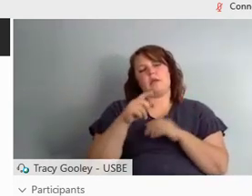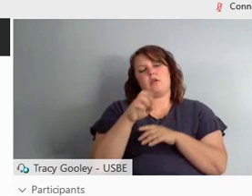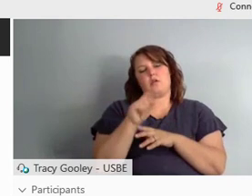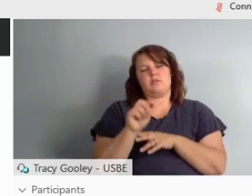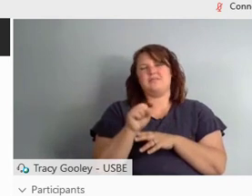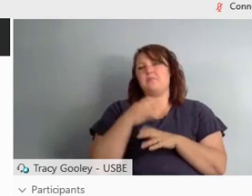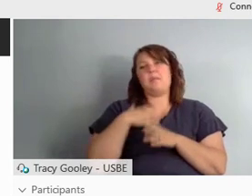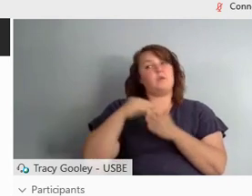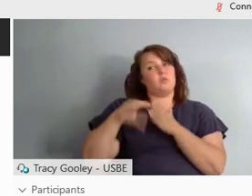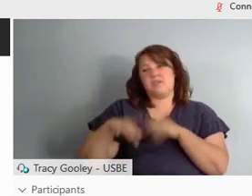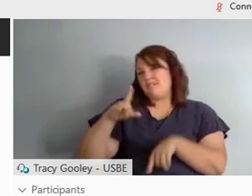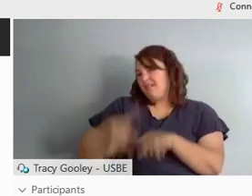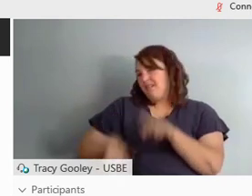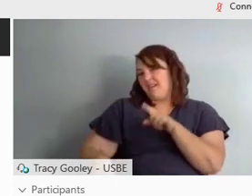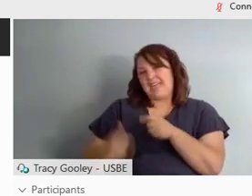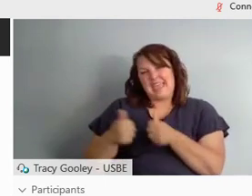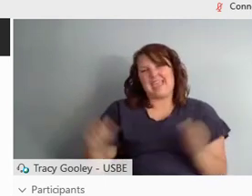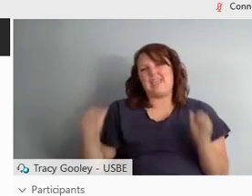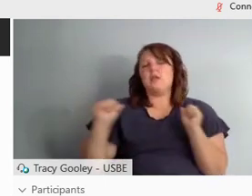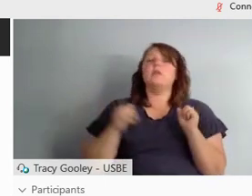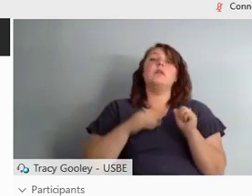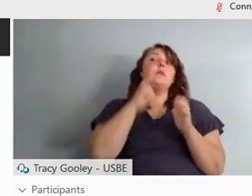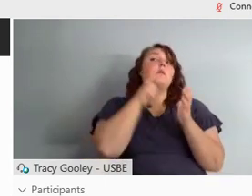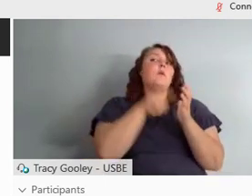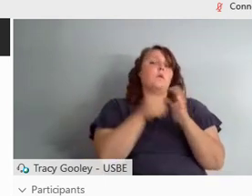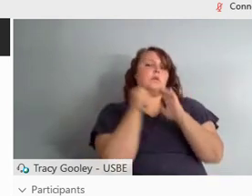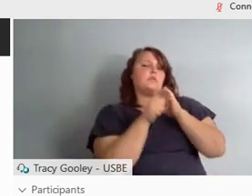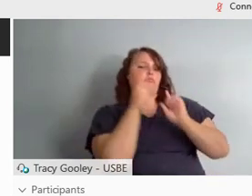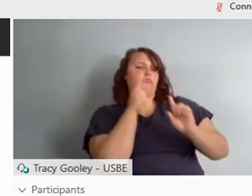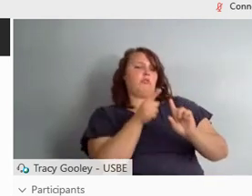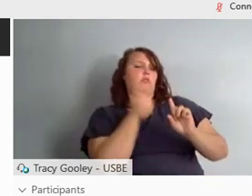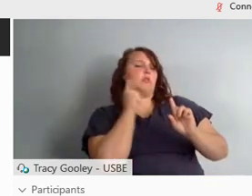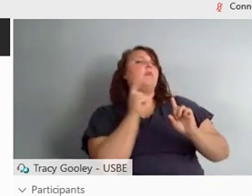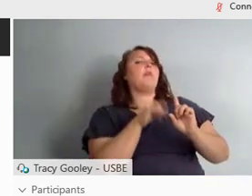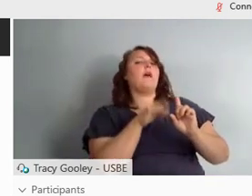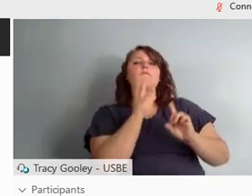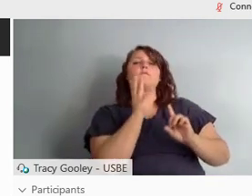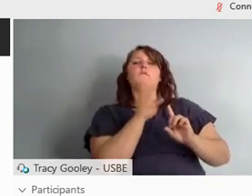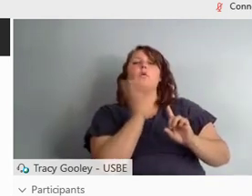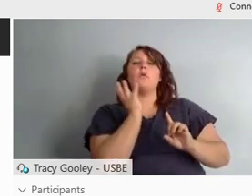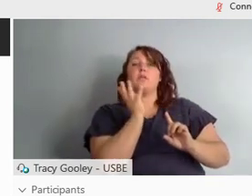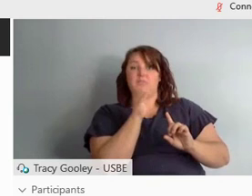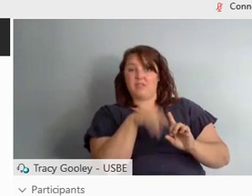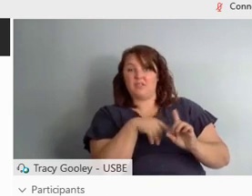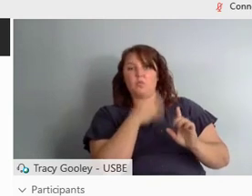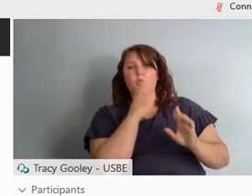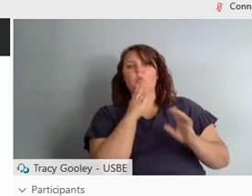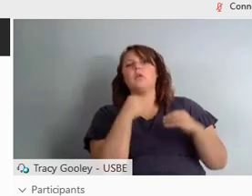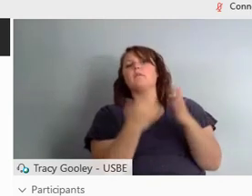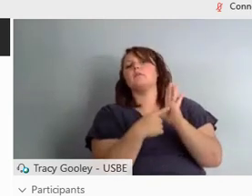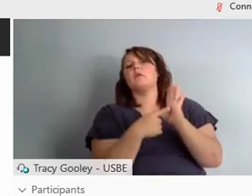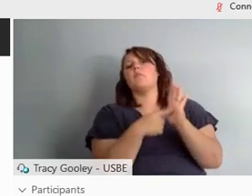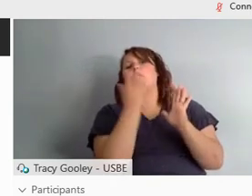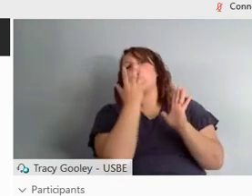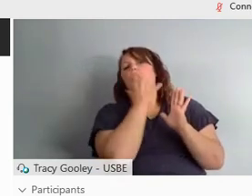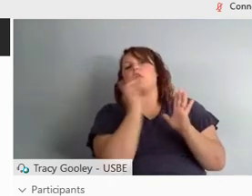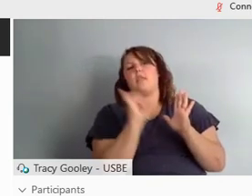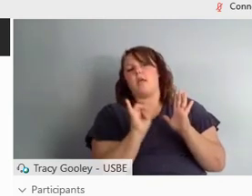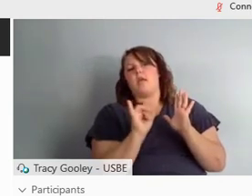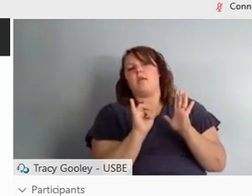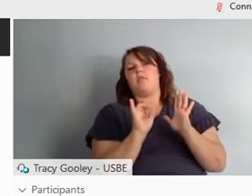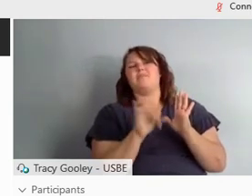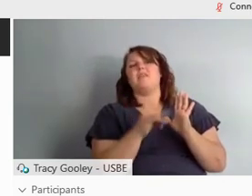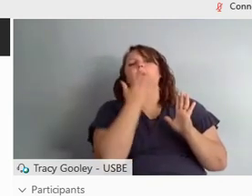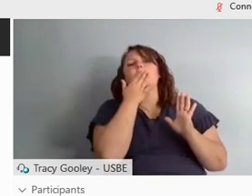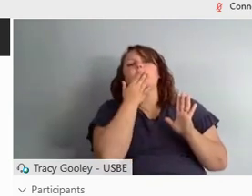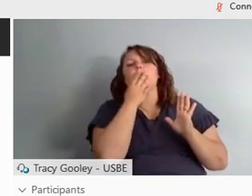skill sets. If you notice here over at target under 4 points, we kind of gave you an example of what that colored printout pattern